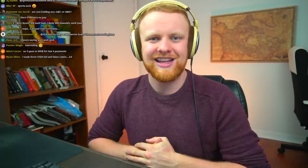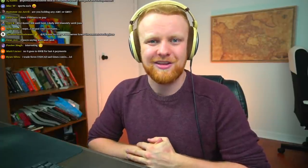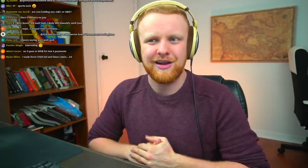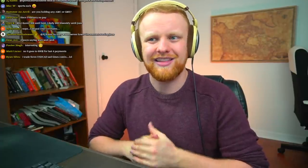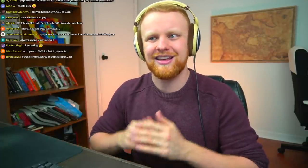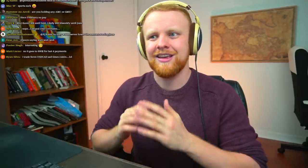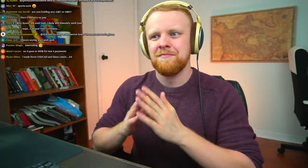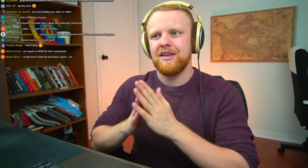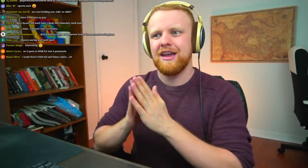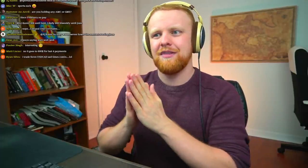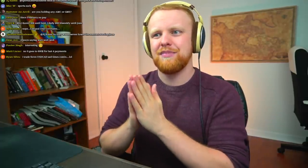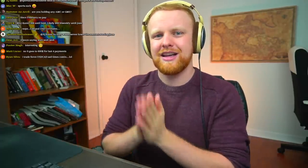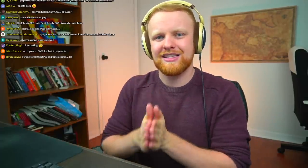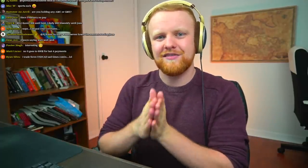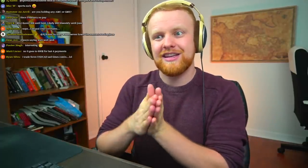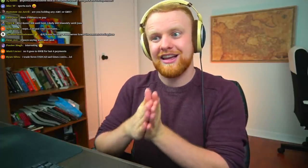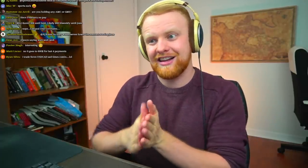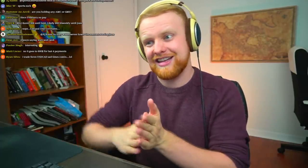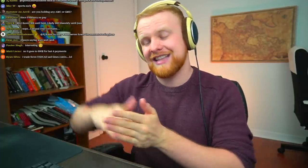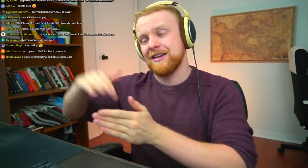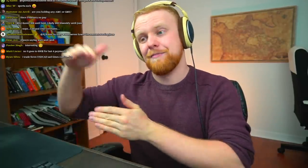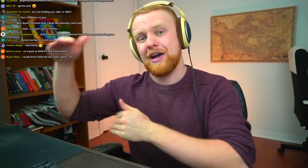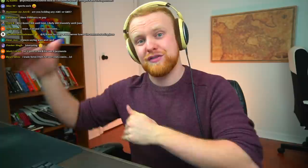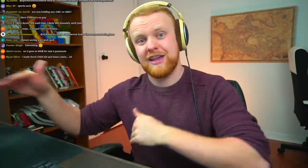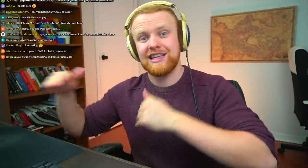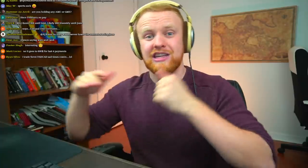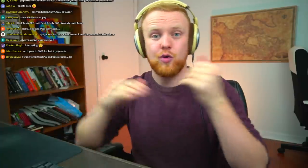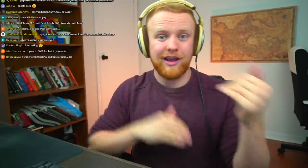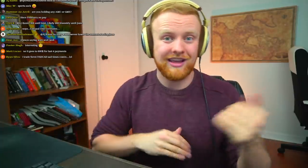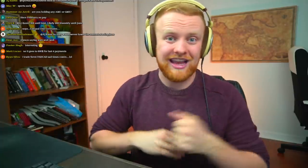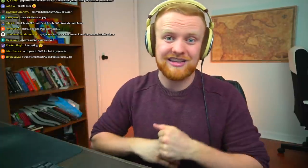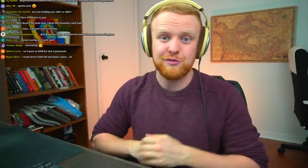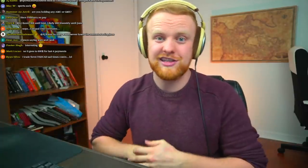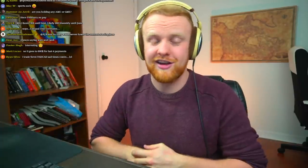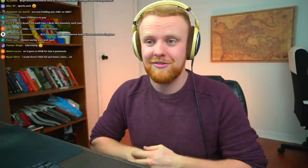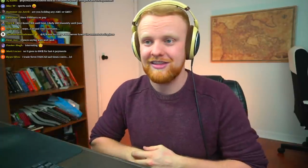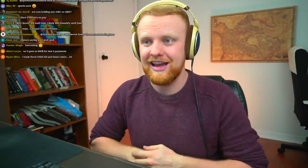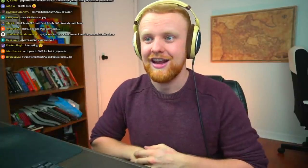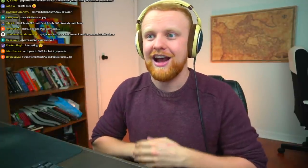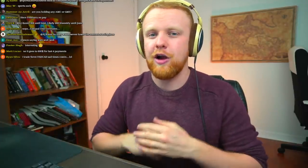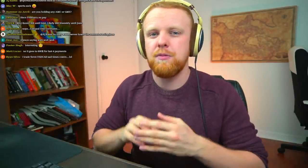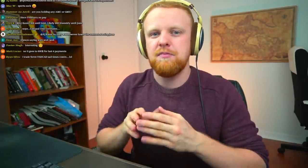in the second way, I think because of the intense amount of gains and quick gains